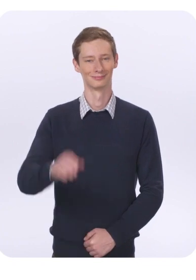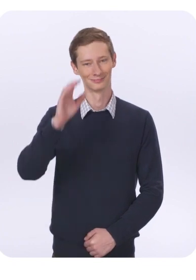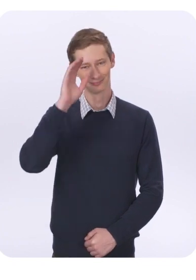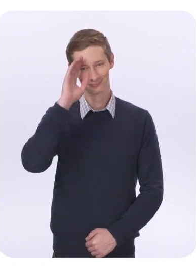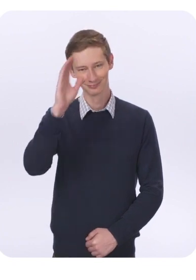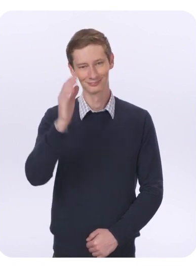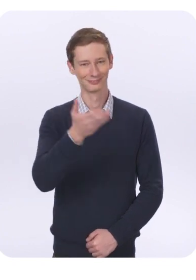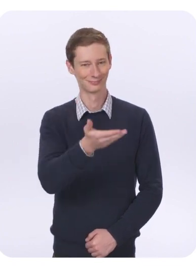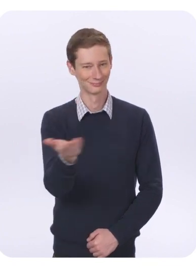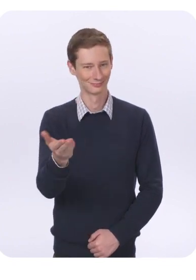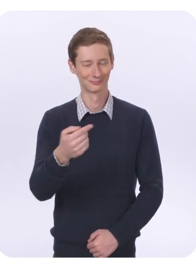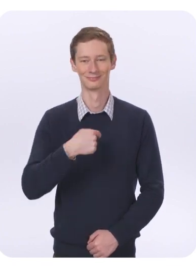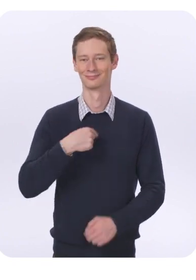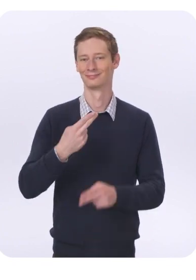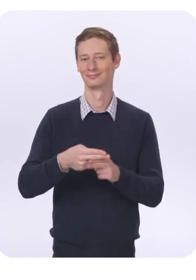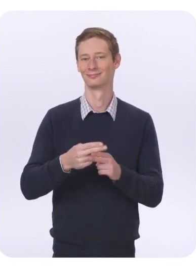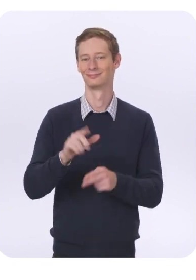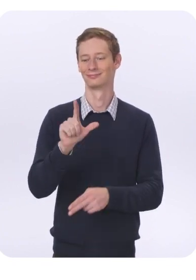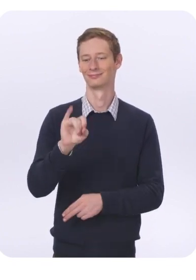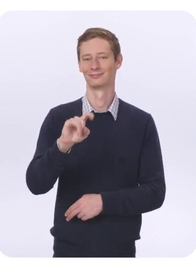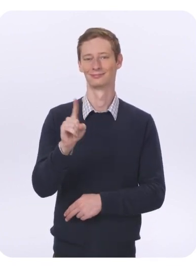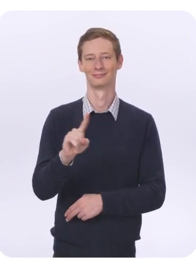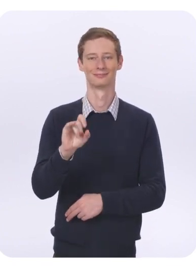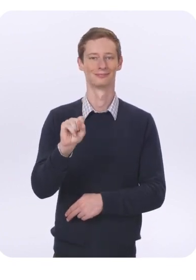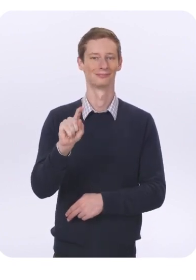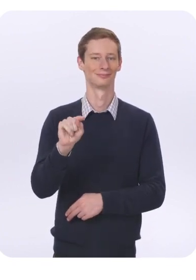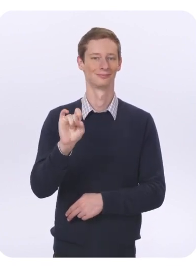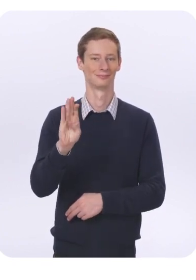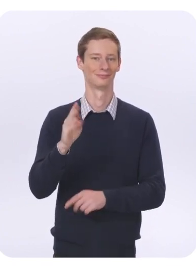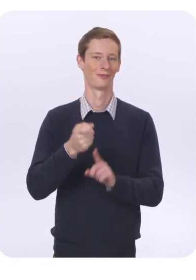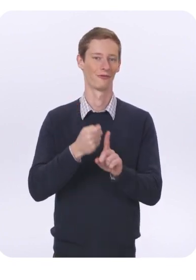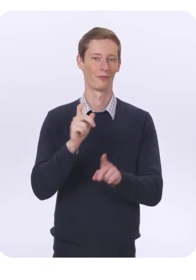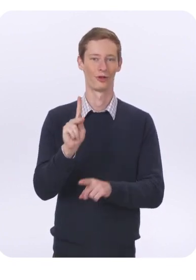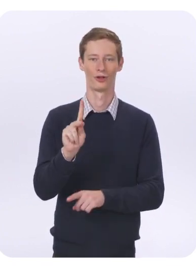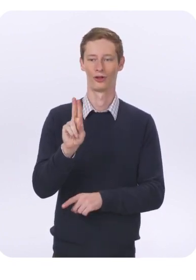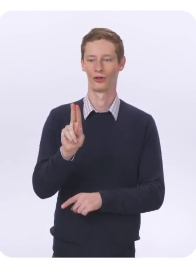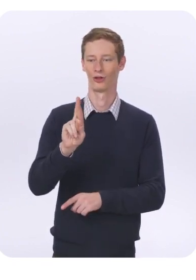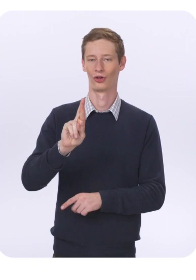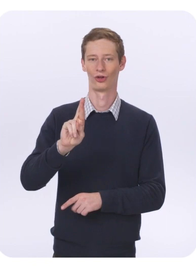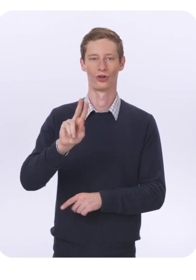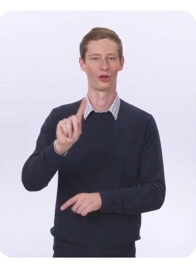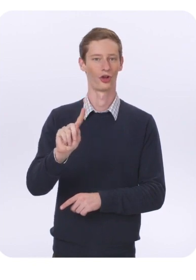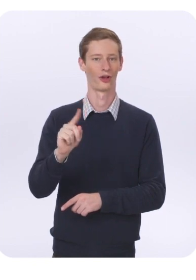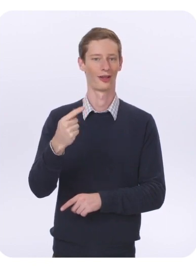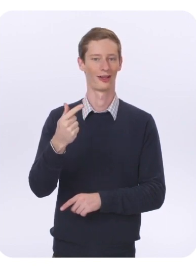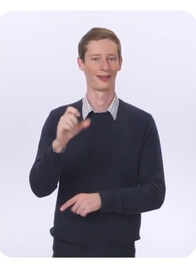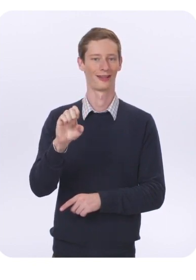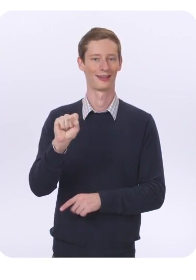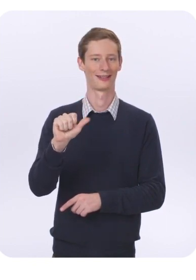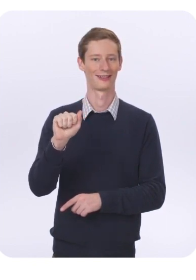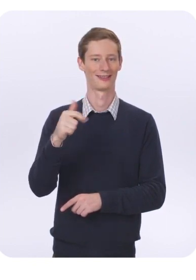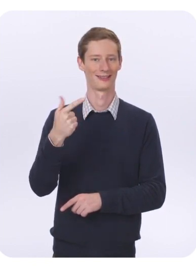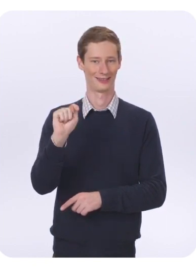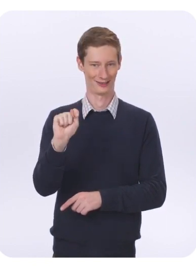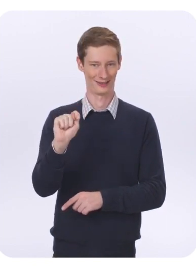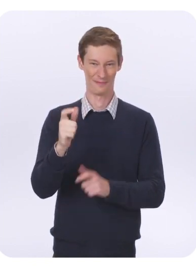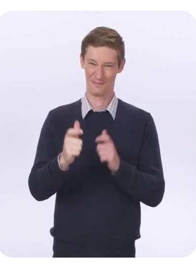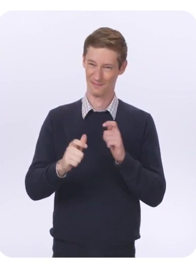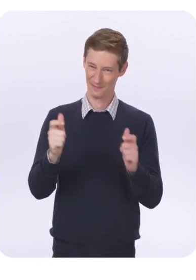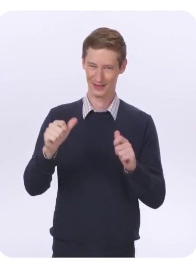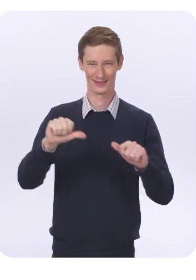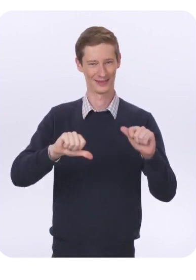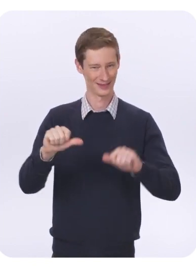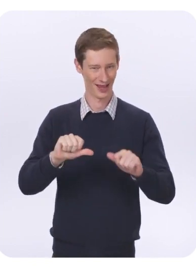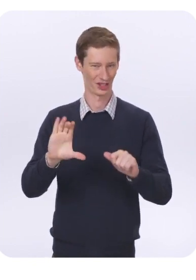Hello, everyone. My name is Lizzy Steib from Kurzgesagt, one of the biggest science and edutainment channels on YouTube. I'm here today to